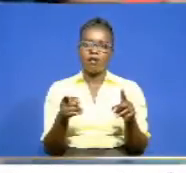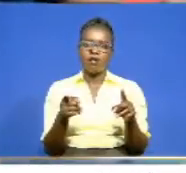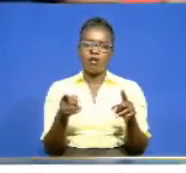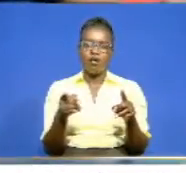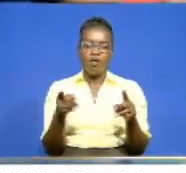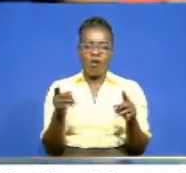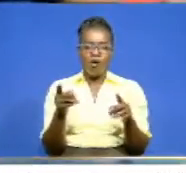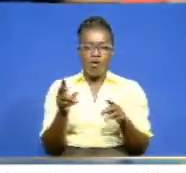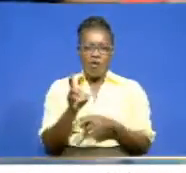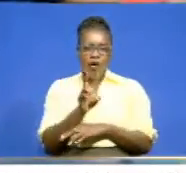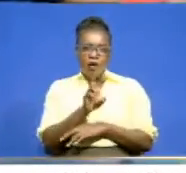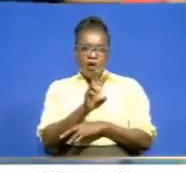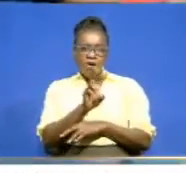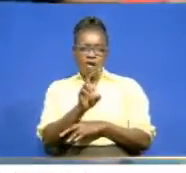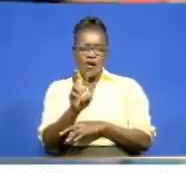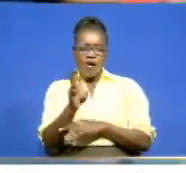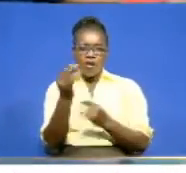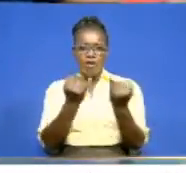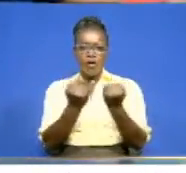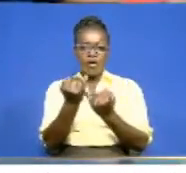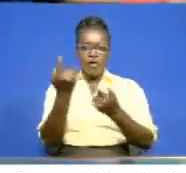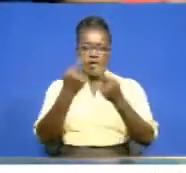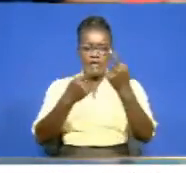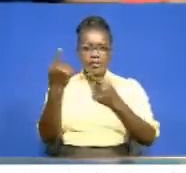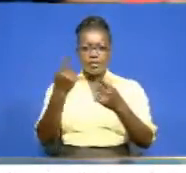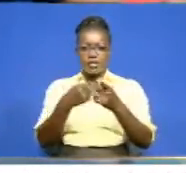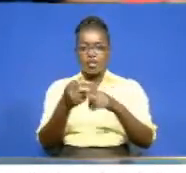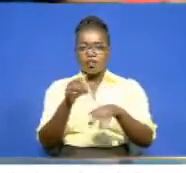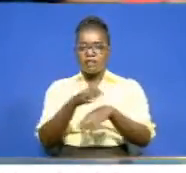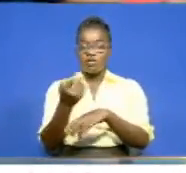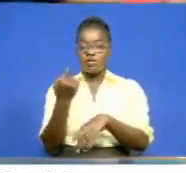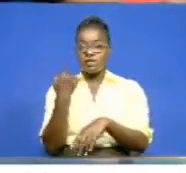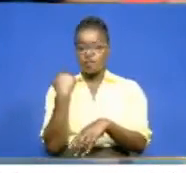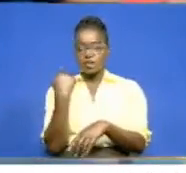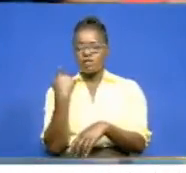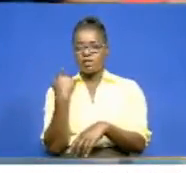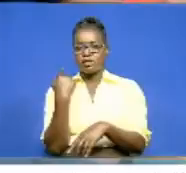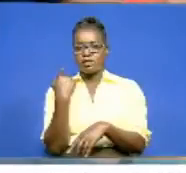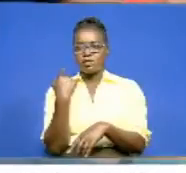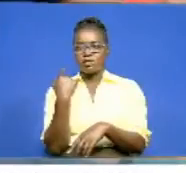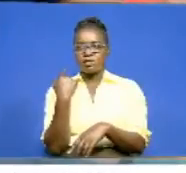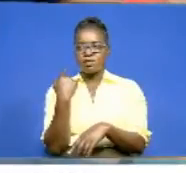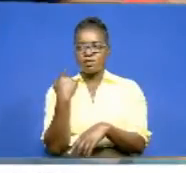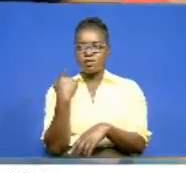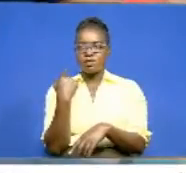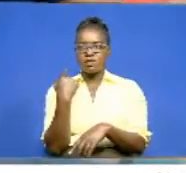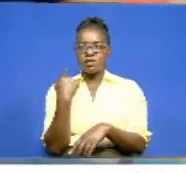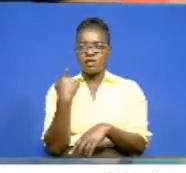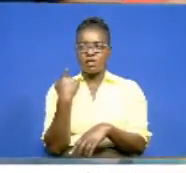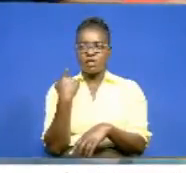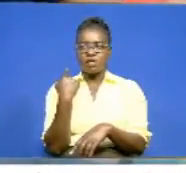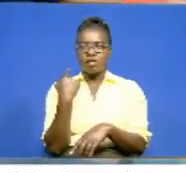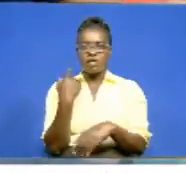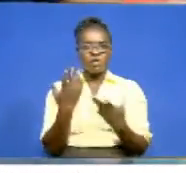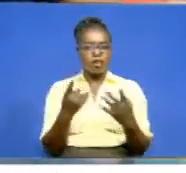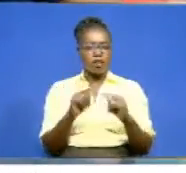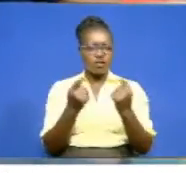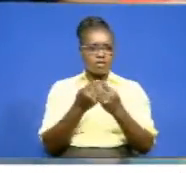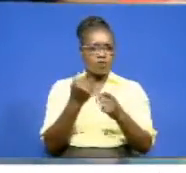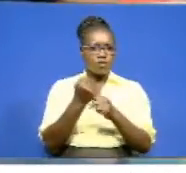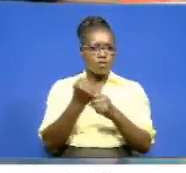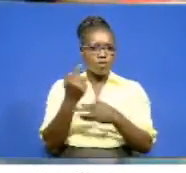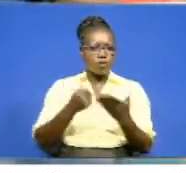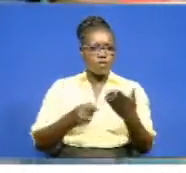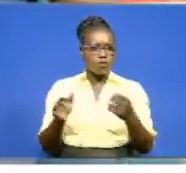matches, including our win on Saturday, and then our loss yesterday to Mozambique, unfortunately, what can you say moving forward the team needs to work on